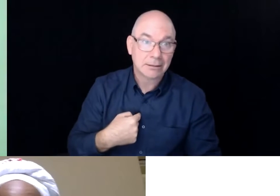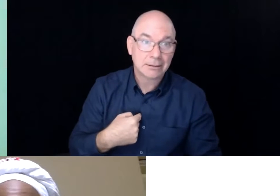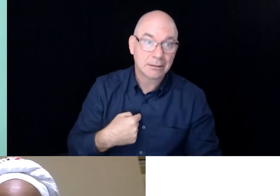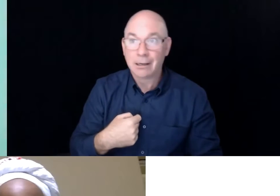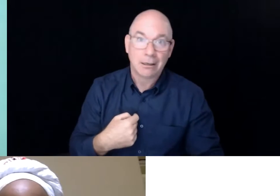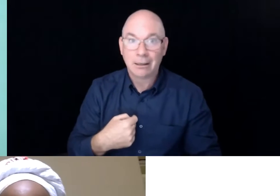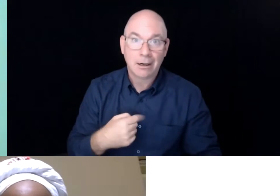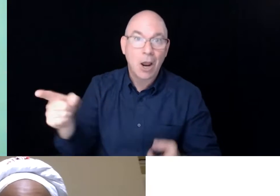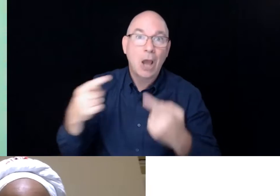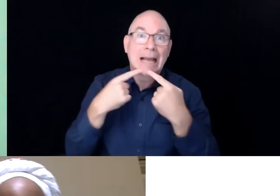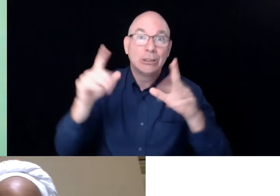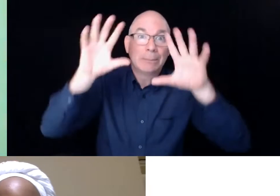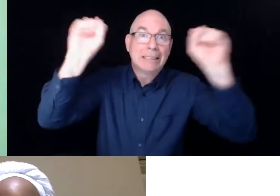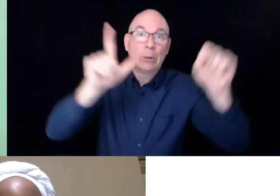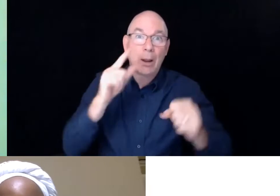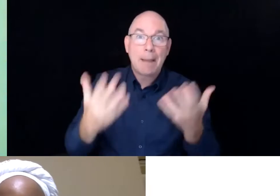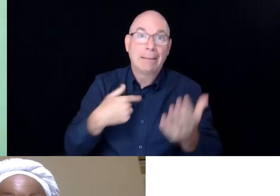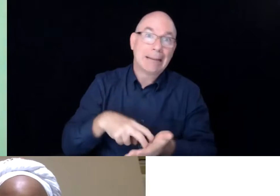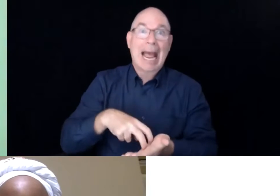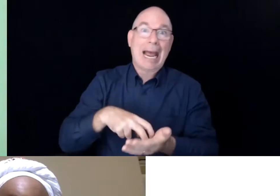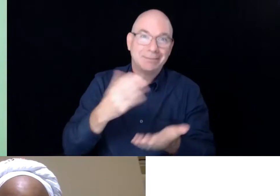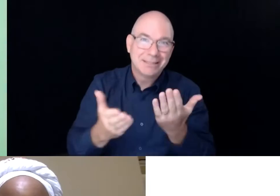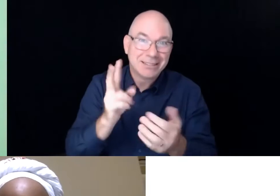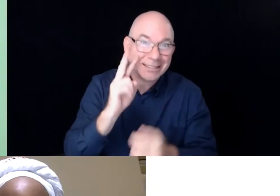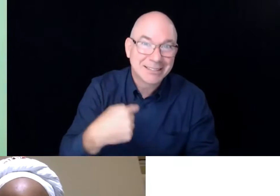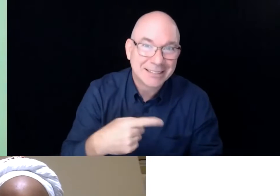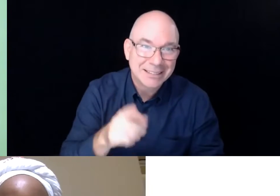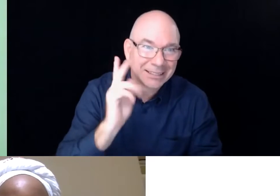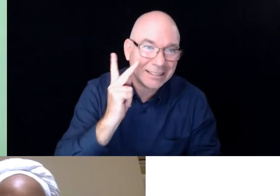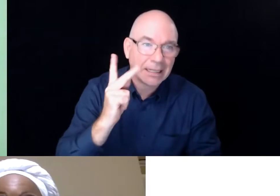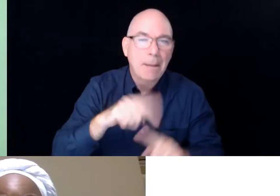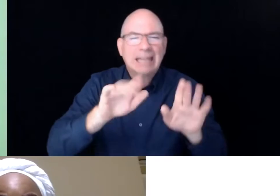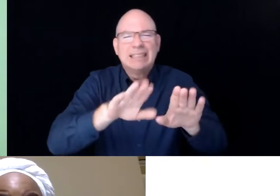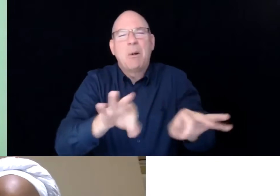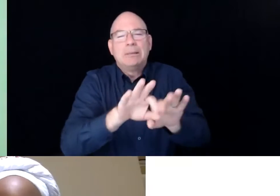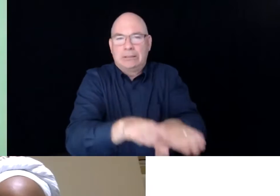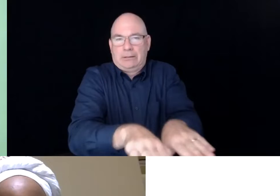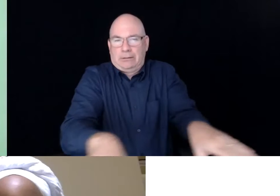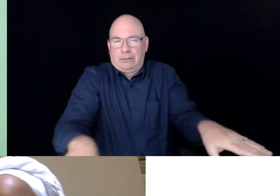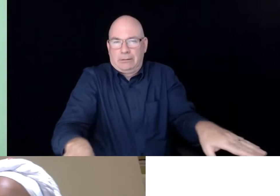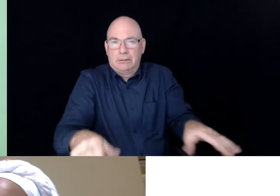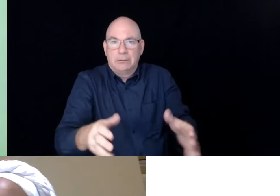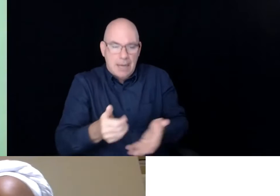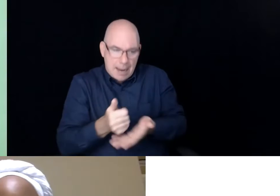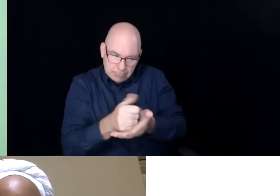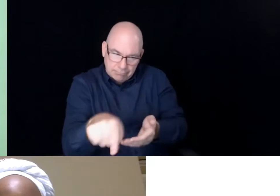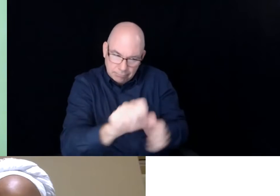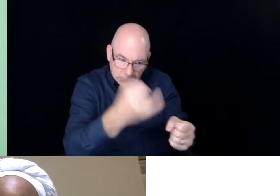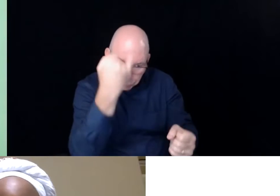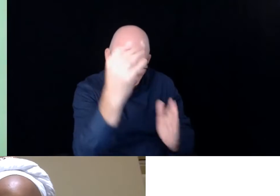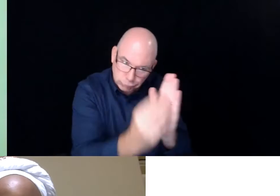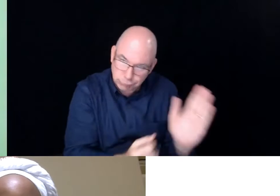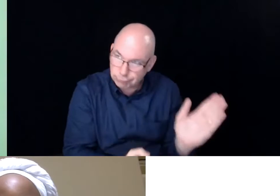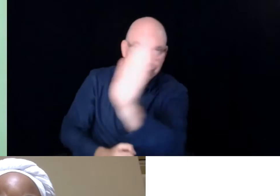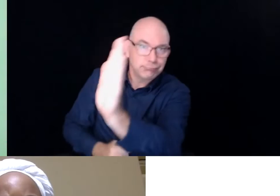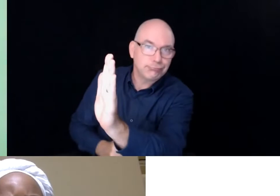they have announced who the president is. So we helped our children to be able to come up with manifestos. And after that, we are going to help